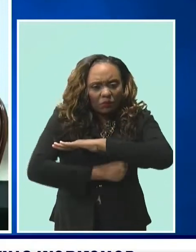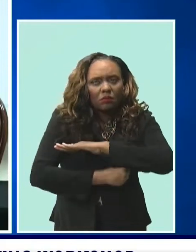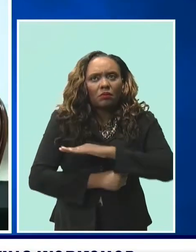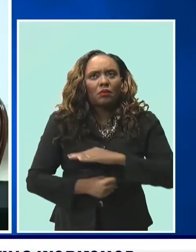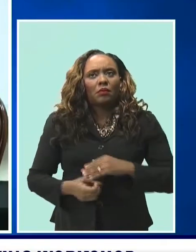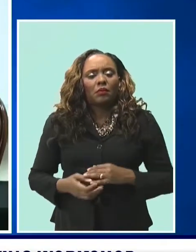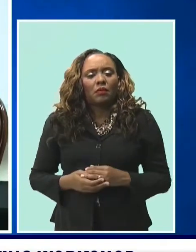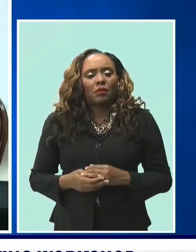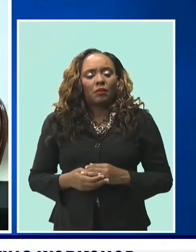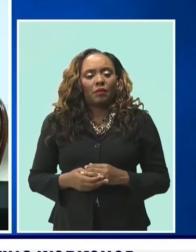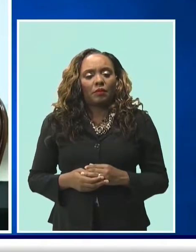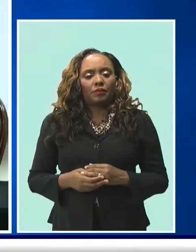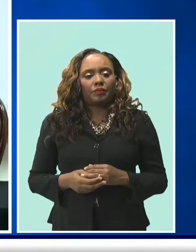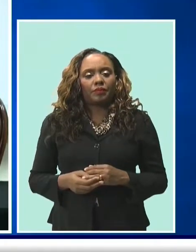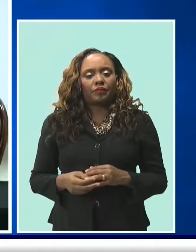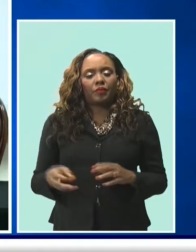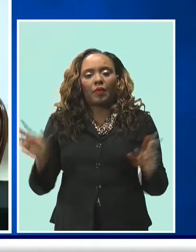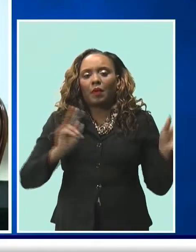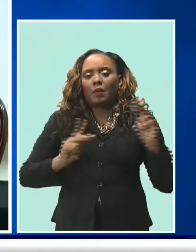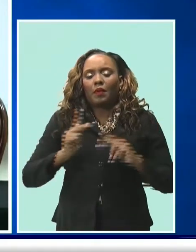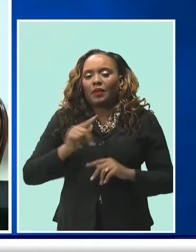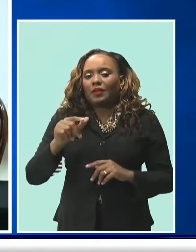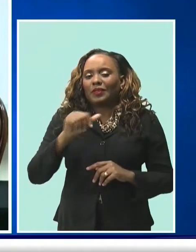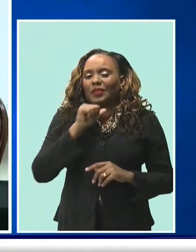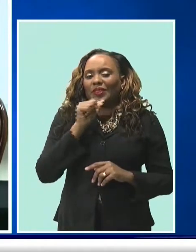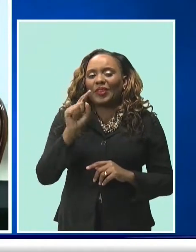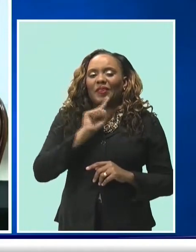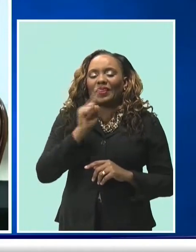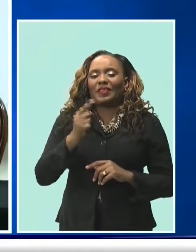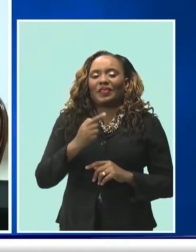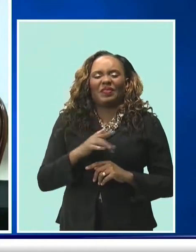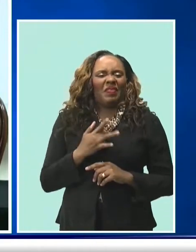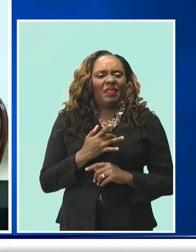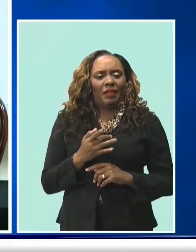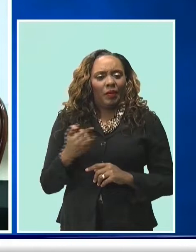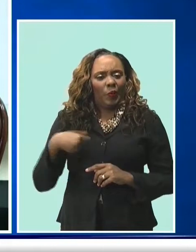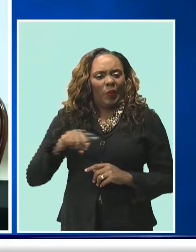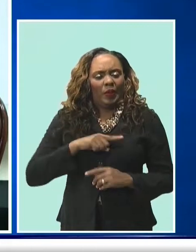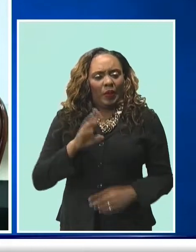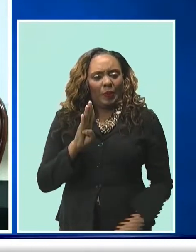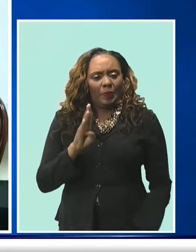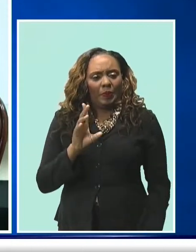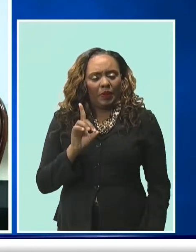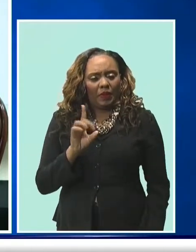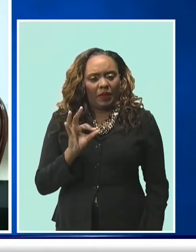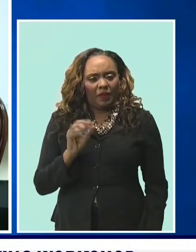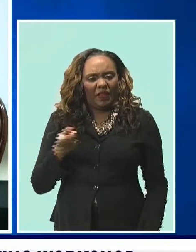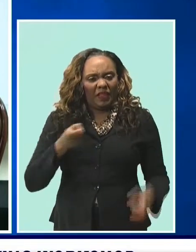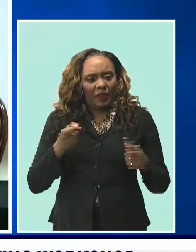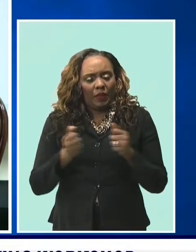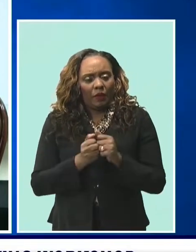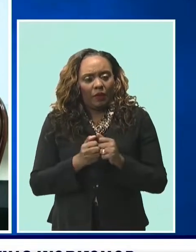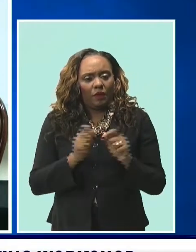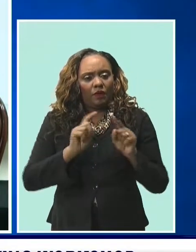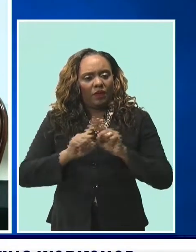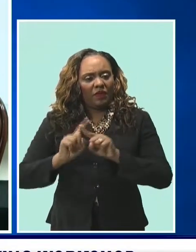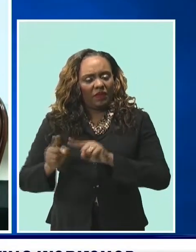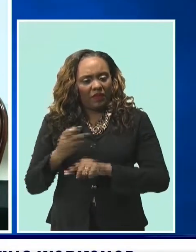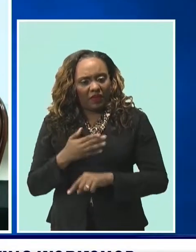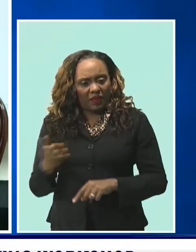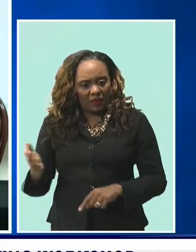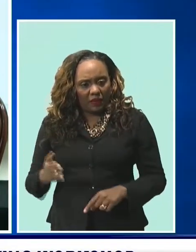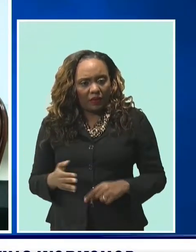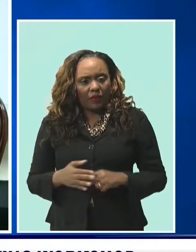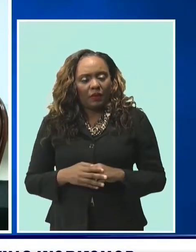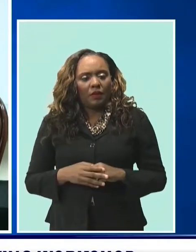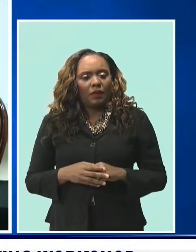often seen as one of the frontline entities in dealing with issues such as transnational organized crime and